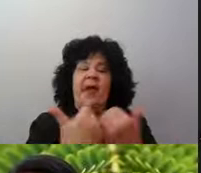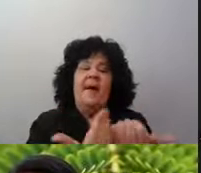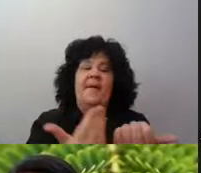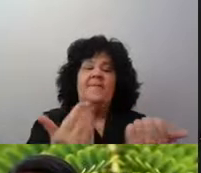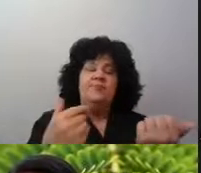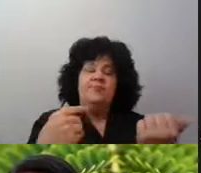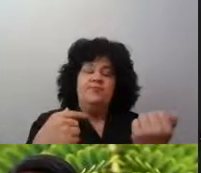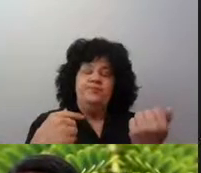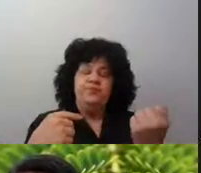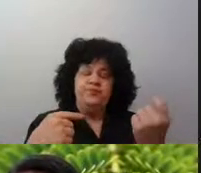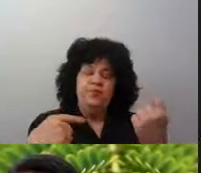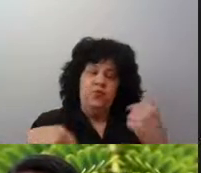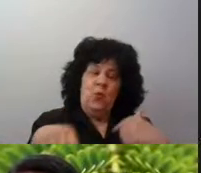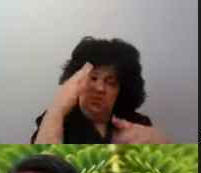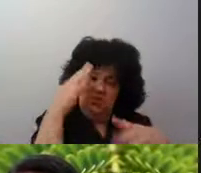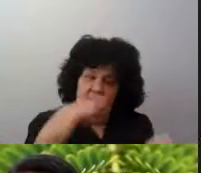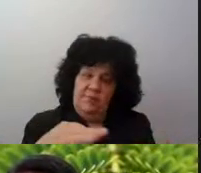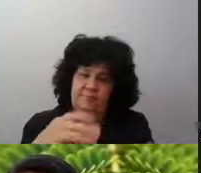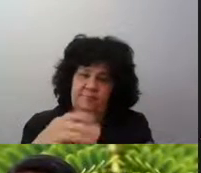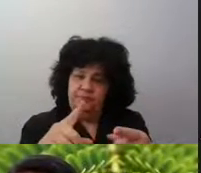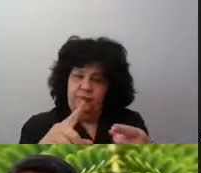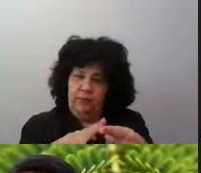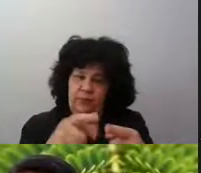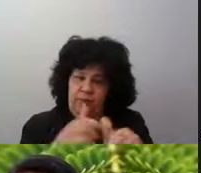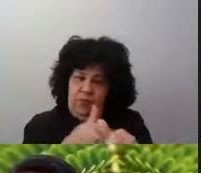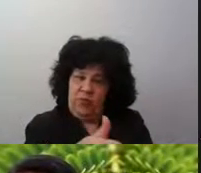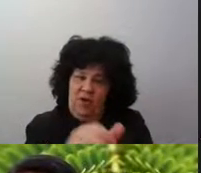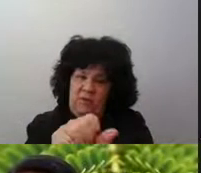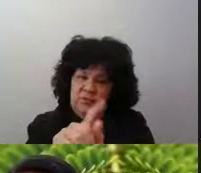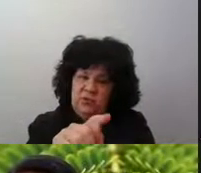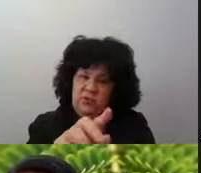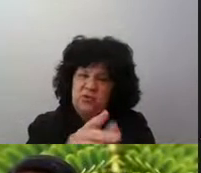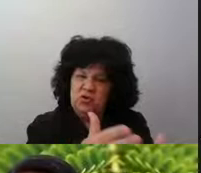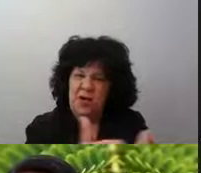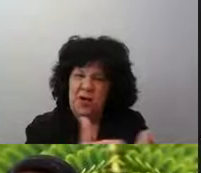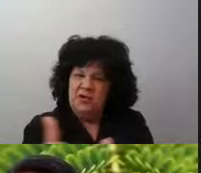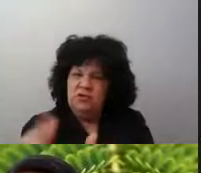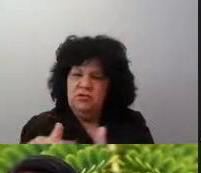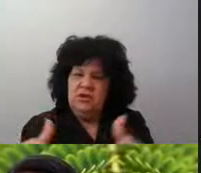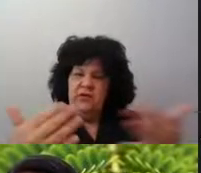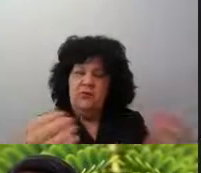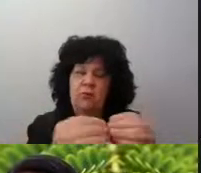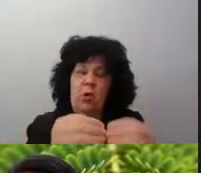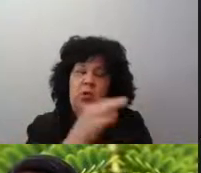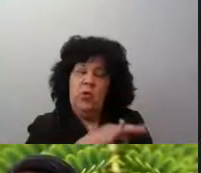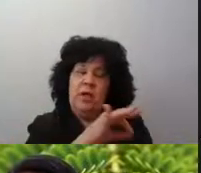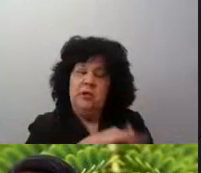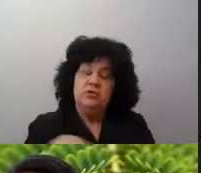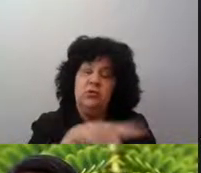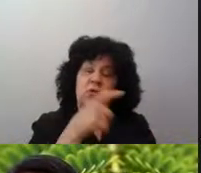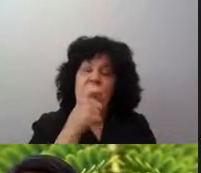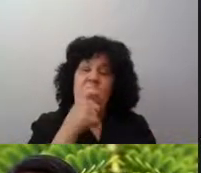to incorporate into the acquisition strategy was to give additional credits for those who had more sustainable